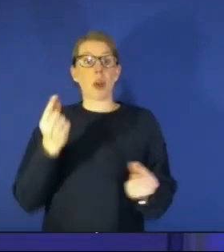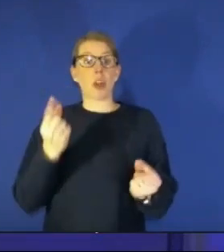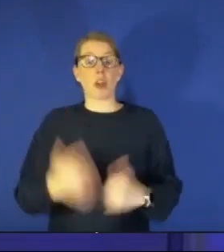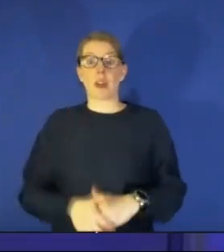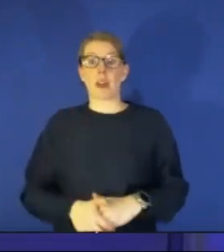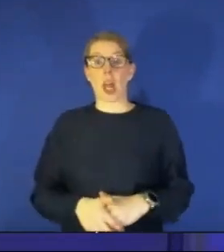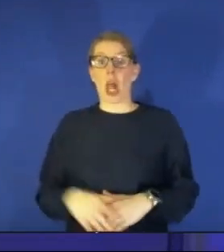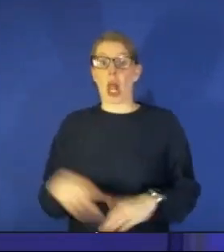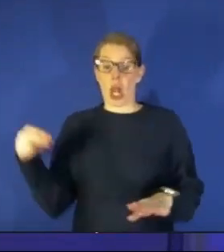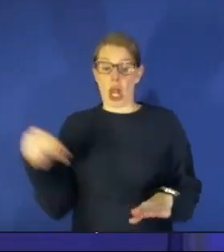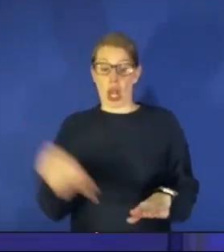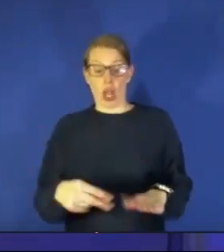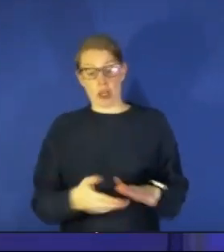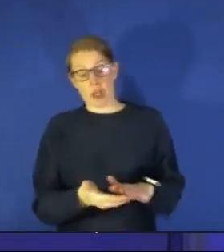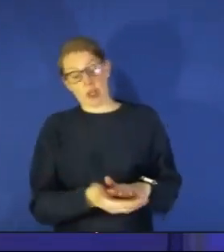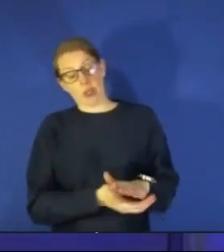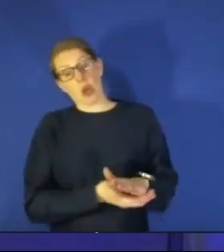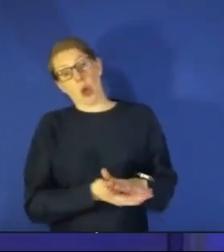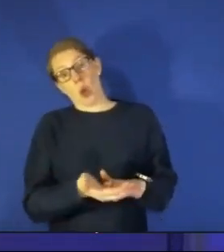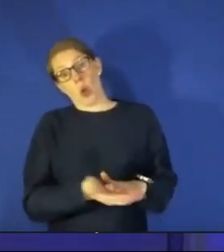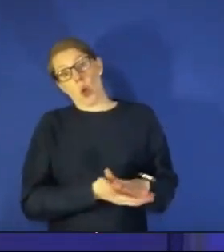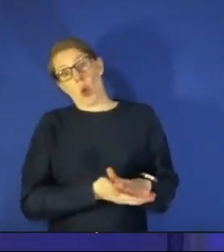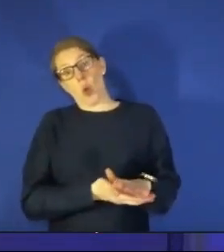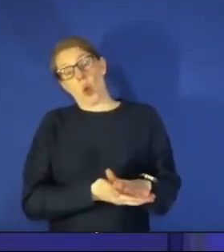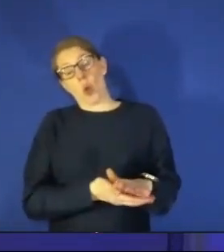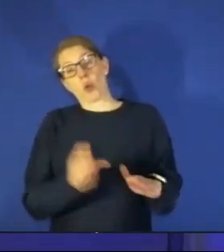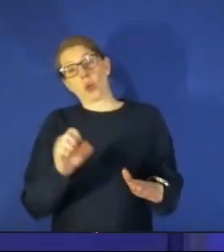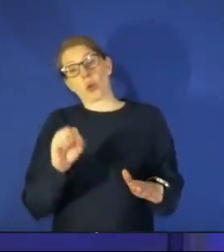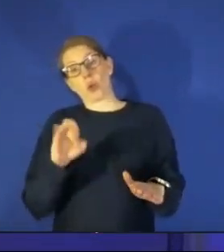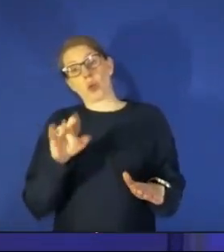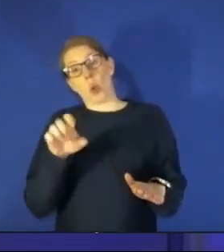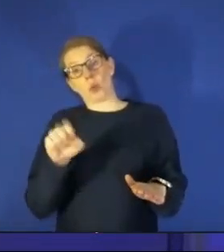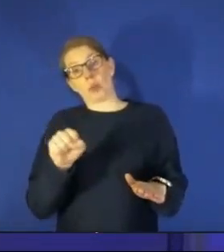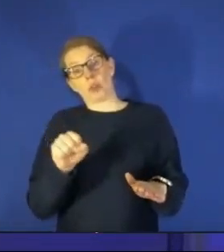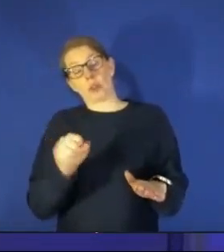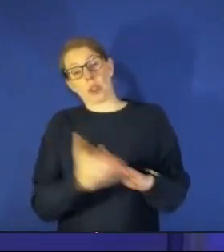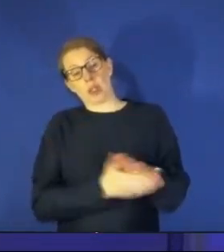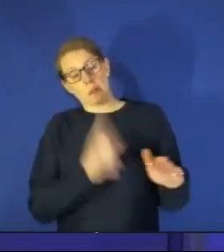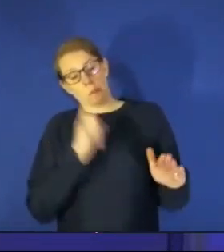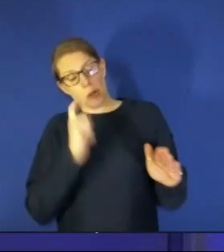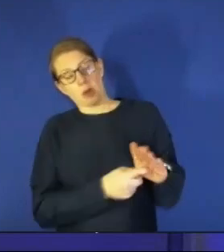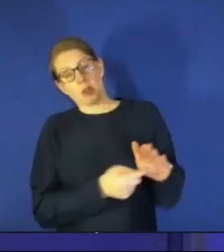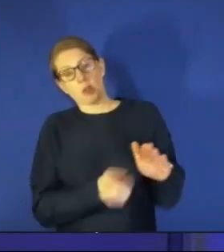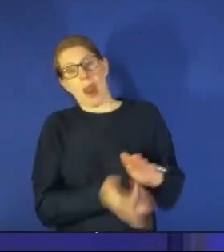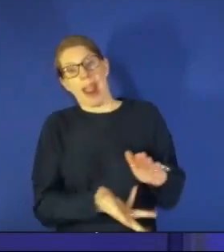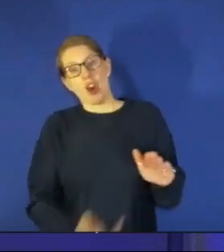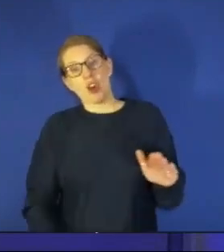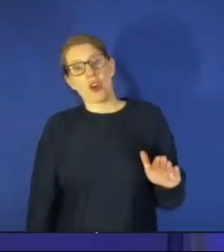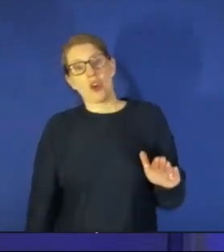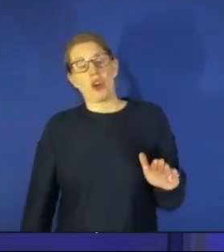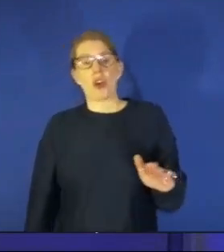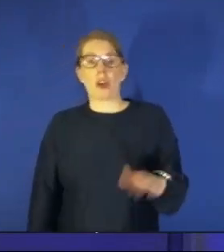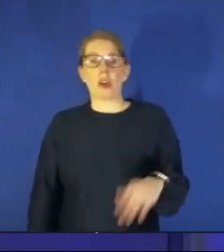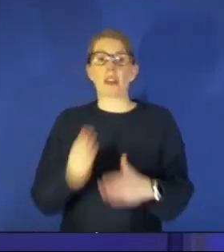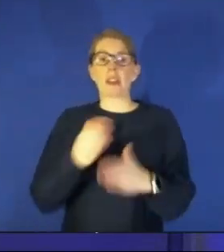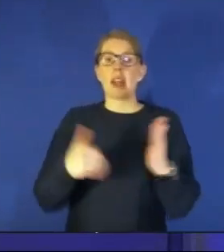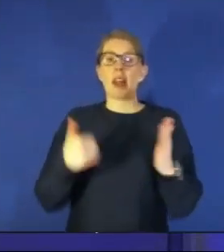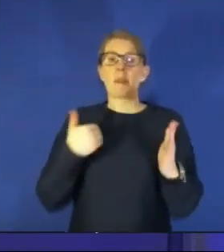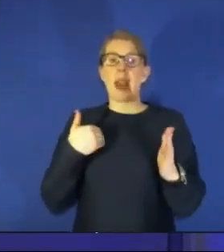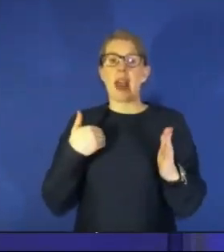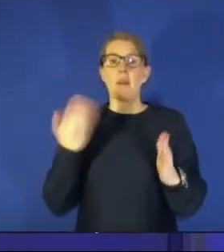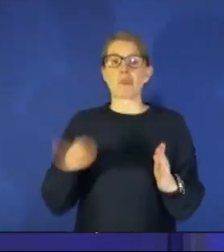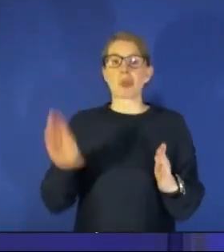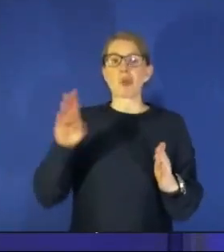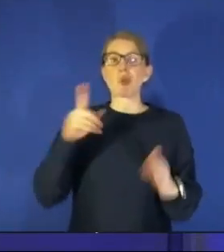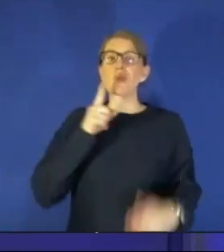at your soles of your shoes, and you can see the wear underneath. And some even have those little. You see the wear little bars. Blue or red